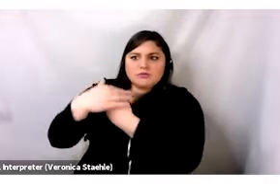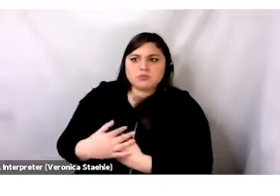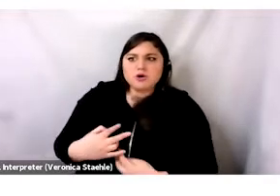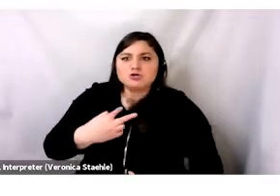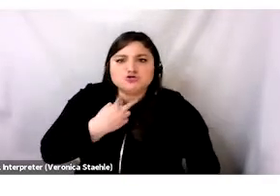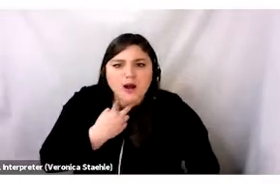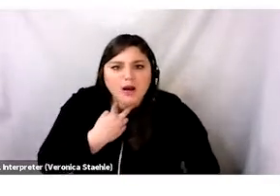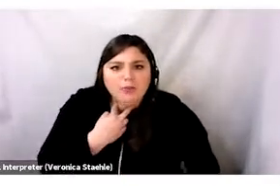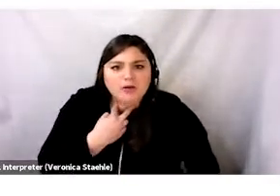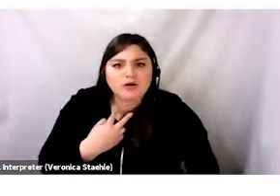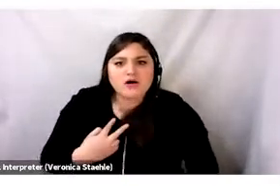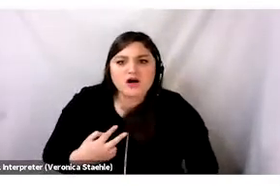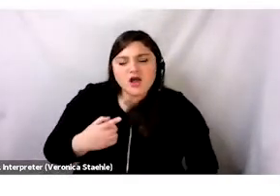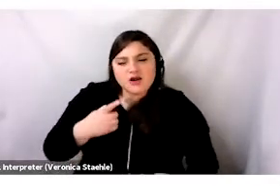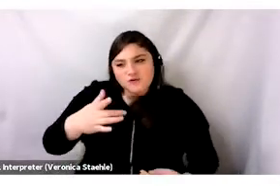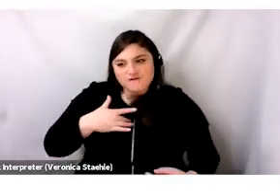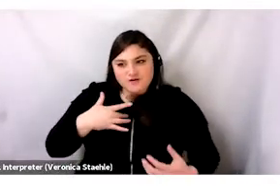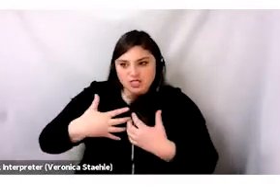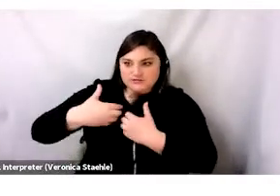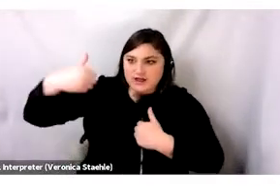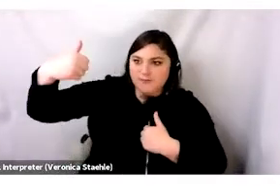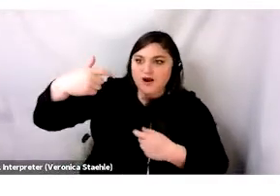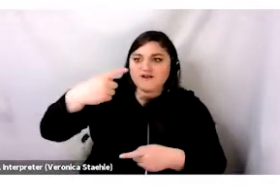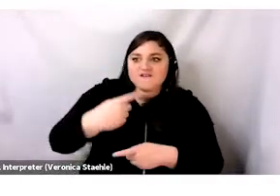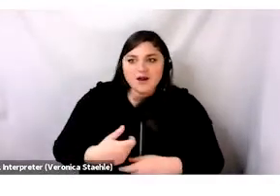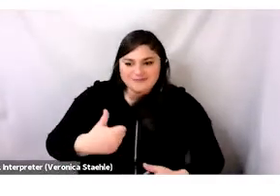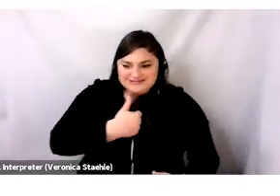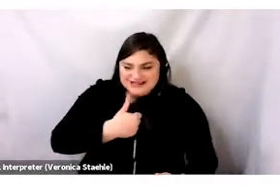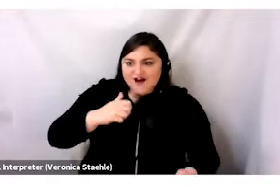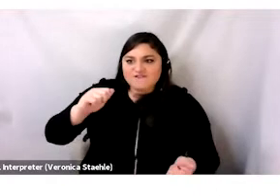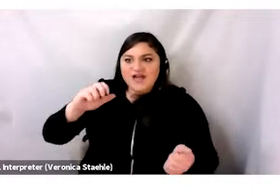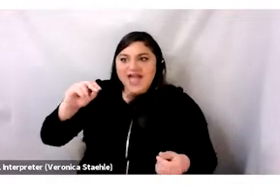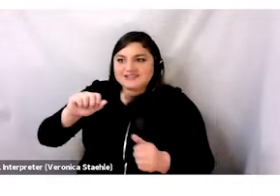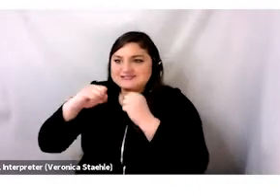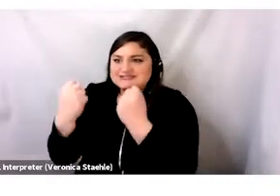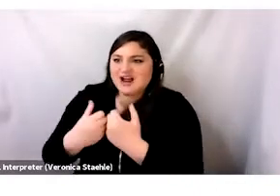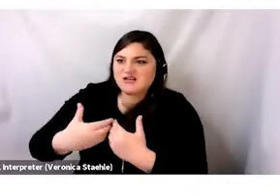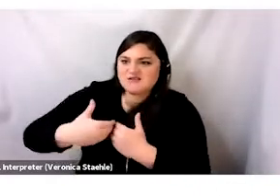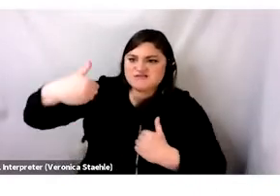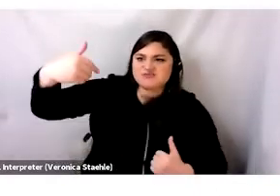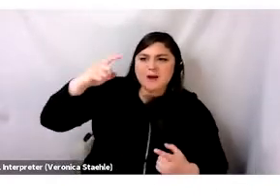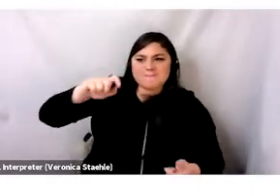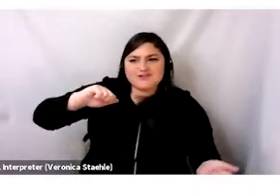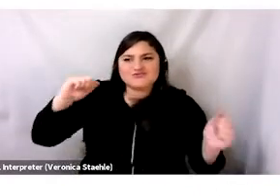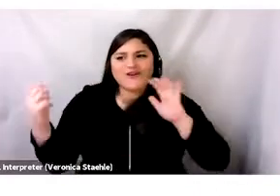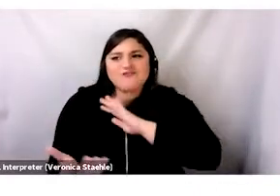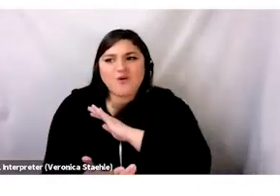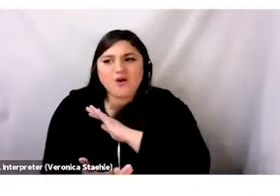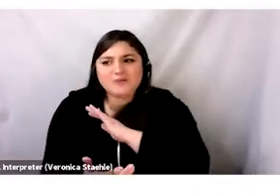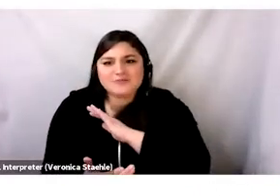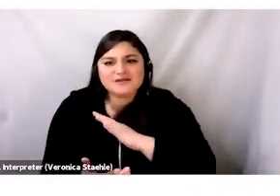separation between liberation of self and transformation of society, you can still feel